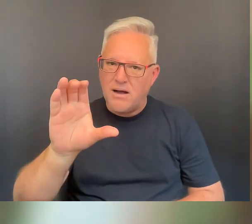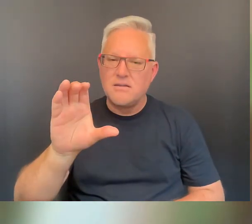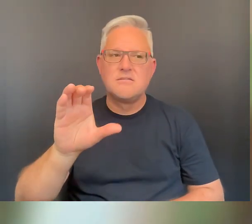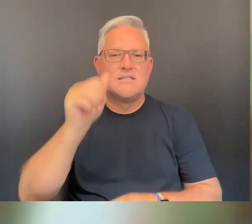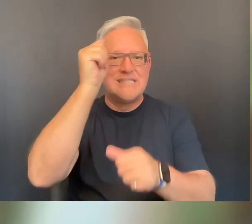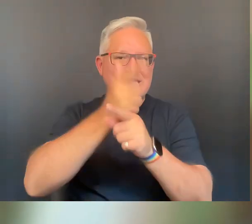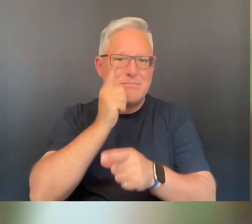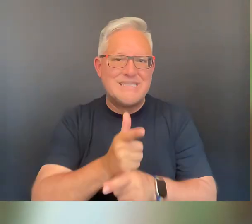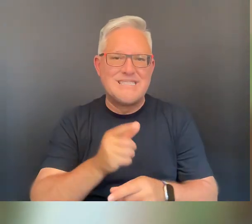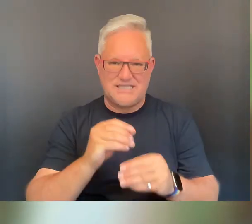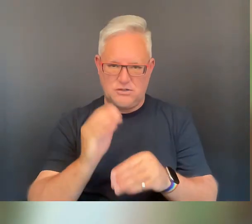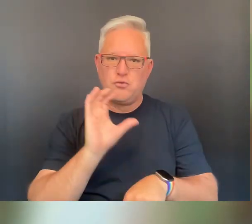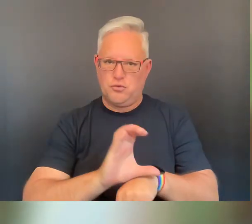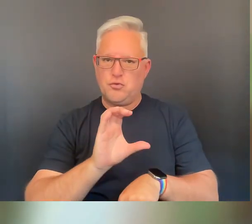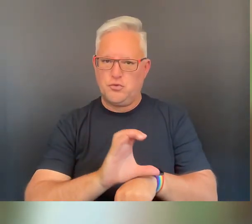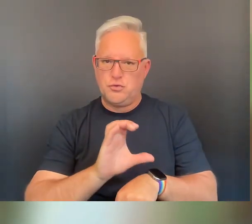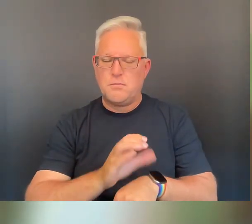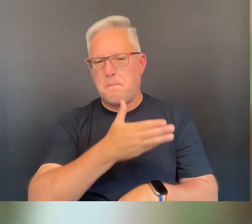church.